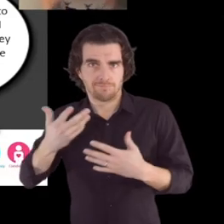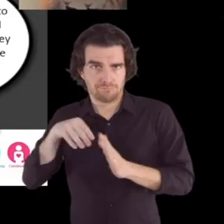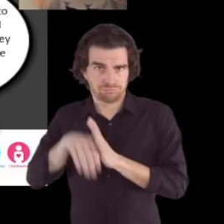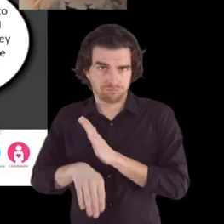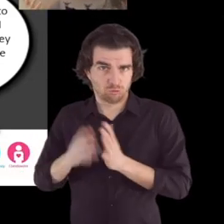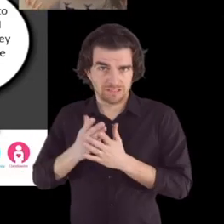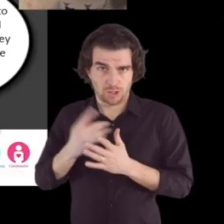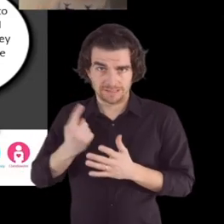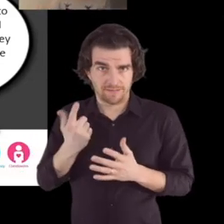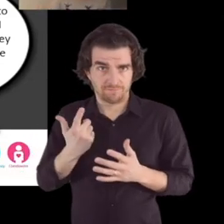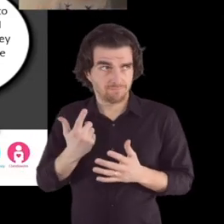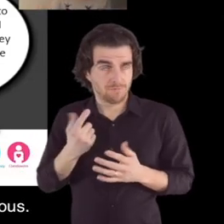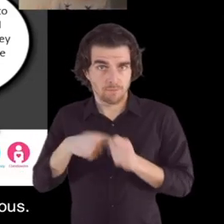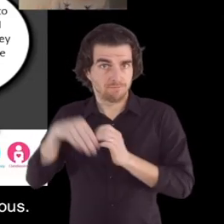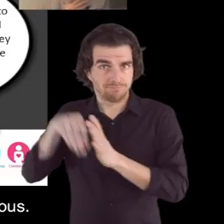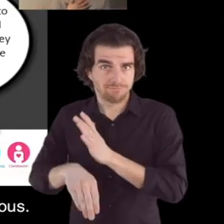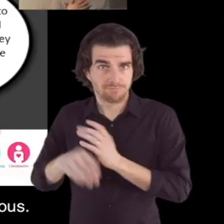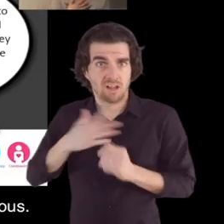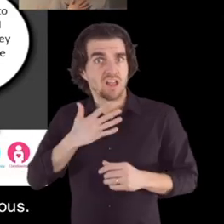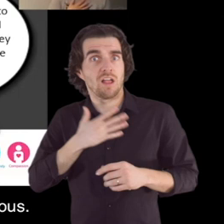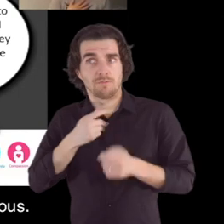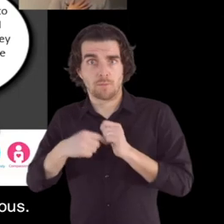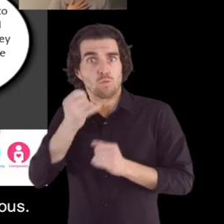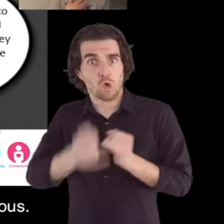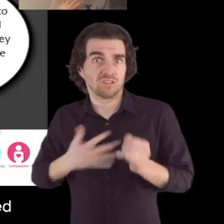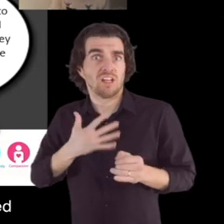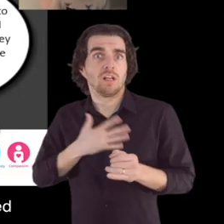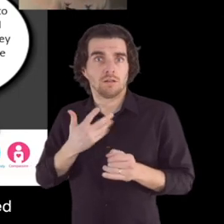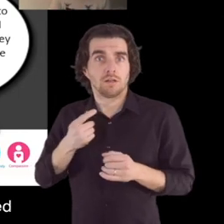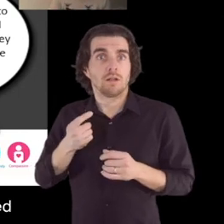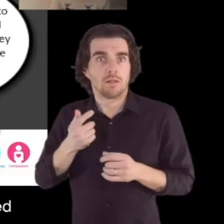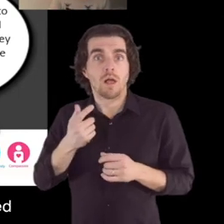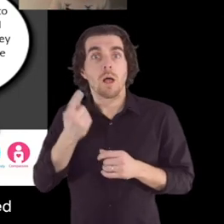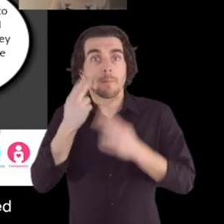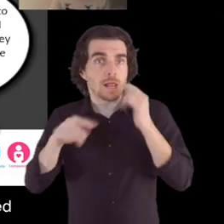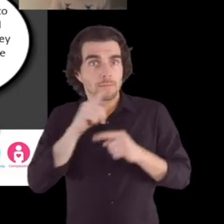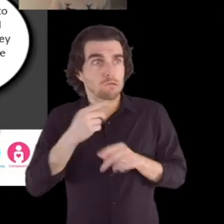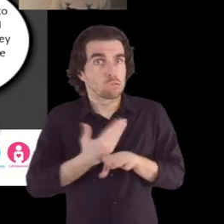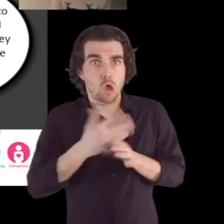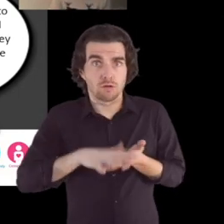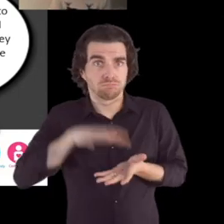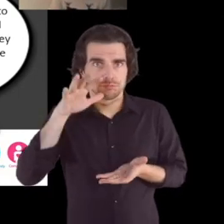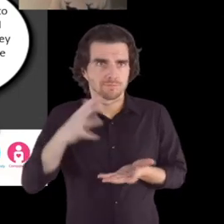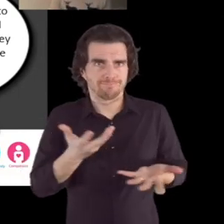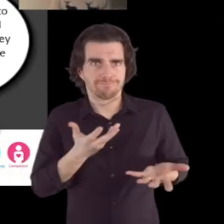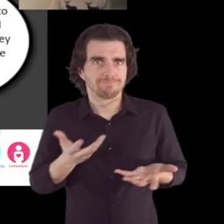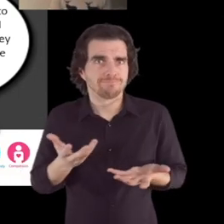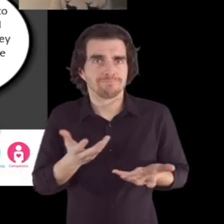she was being asked to catastrophize constantly, and that was making her feel very anxious. For other people, their workload doubled,